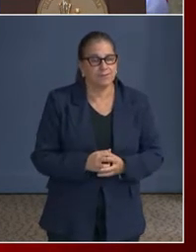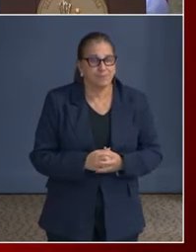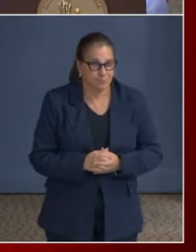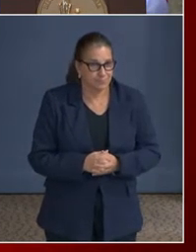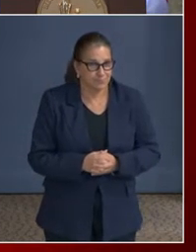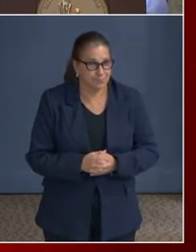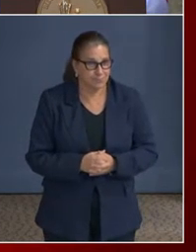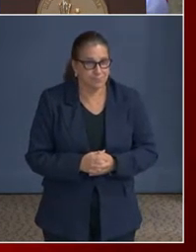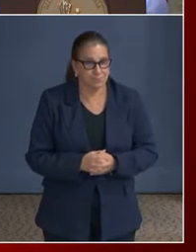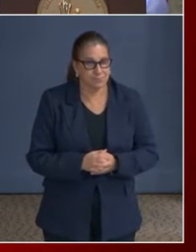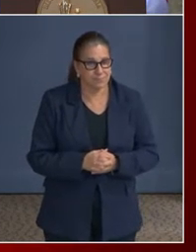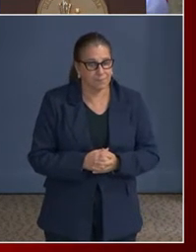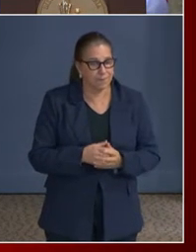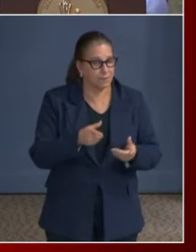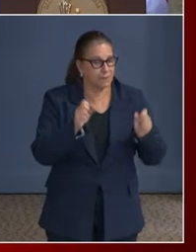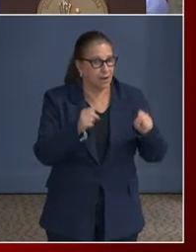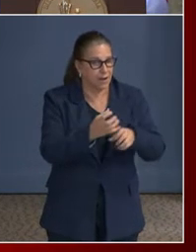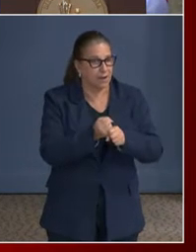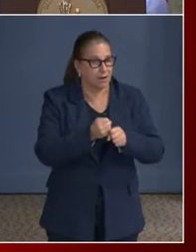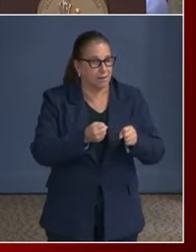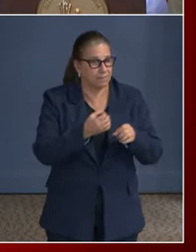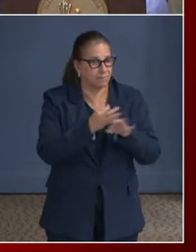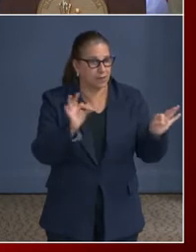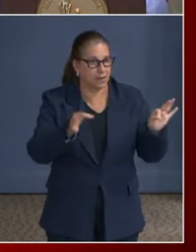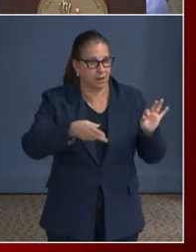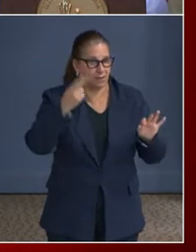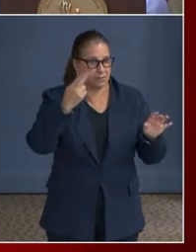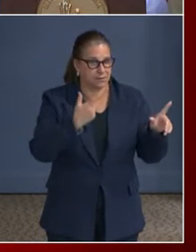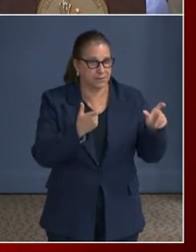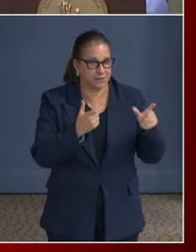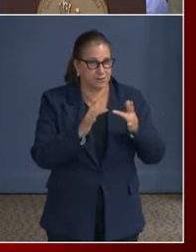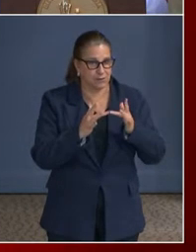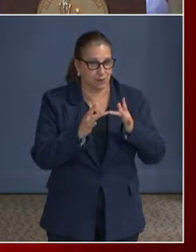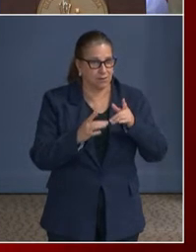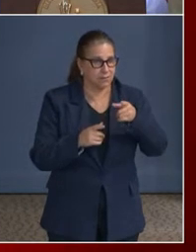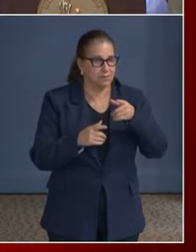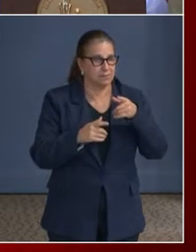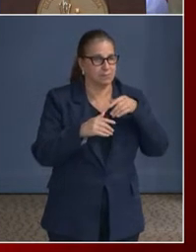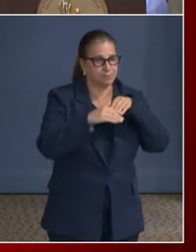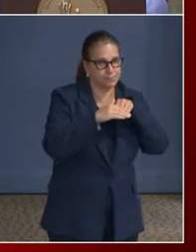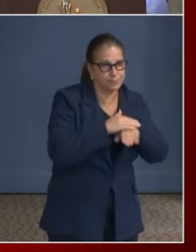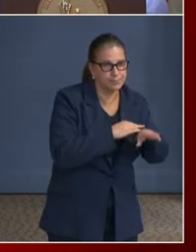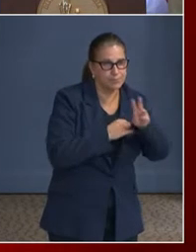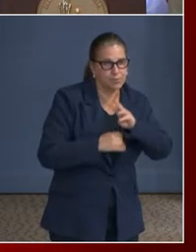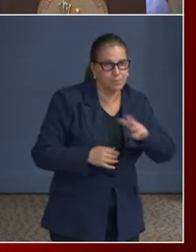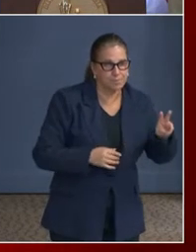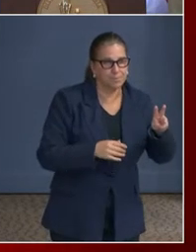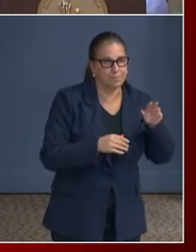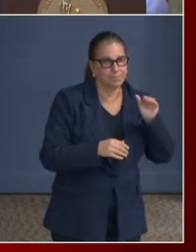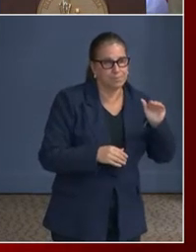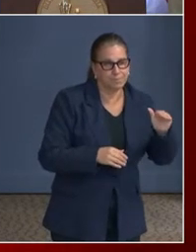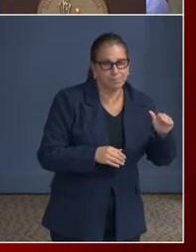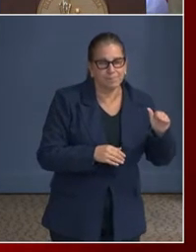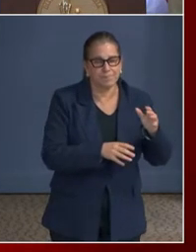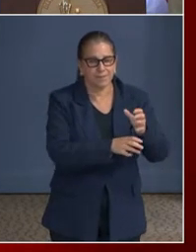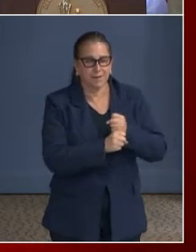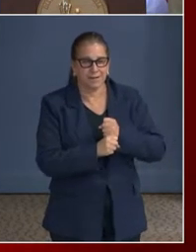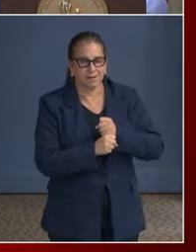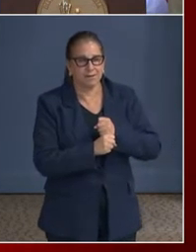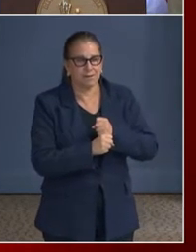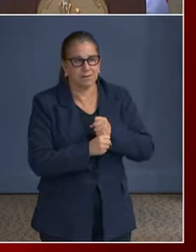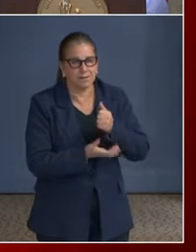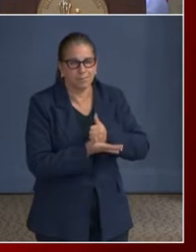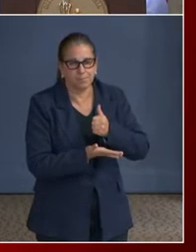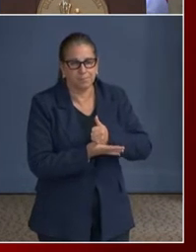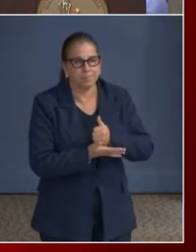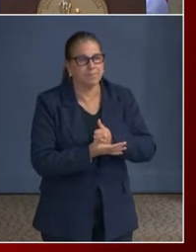high-speed internet access. Eligibility includes households that are currently receiving